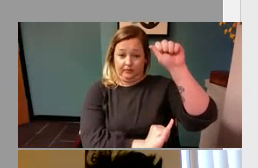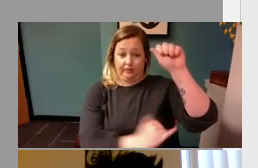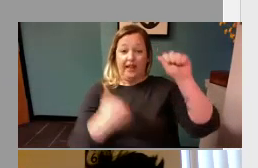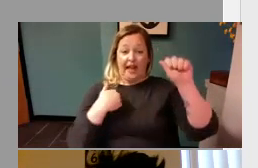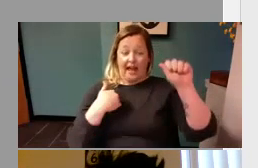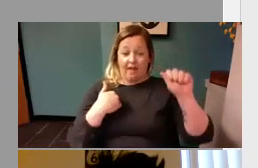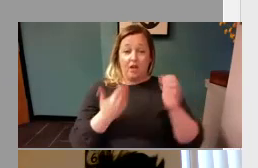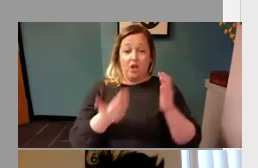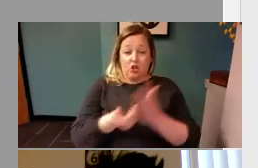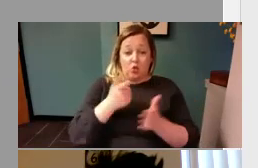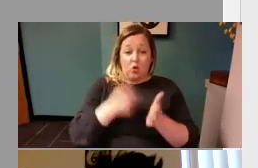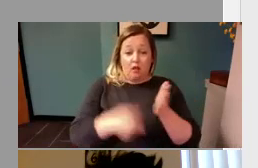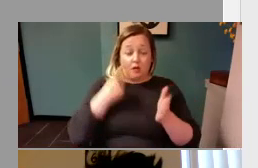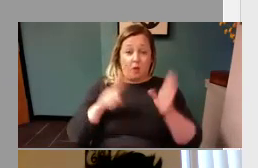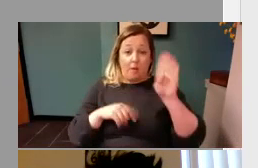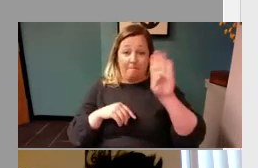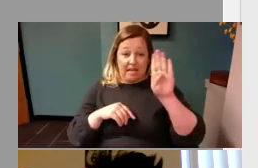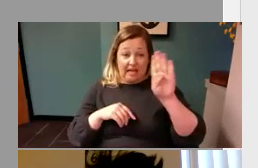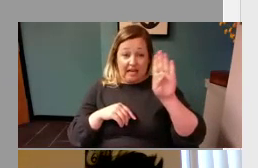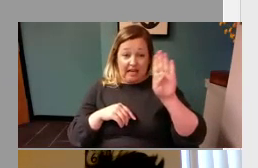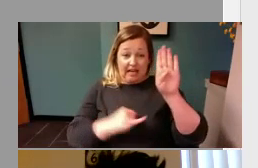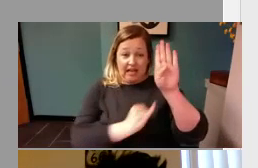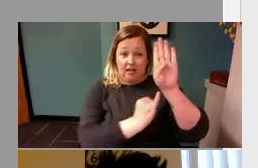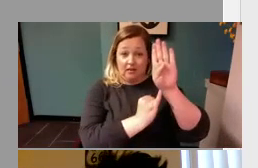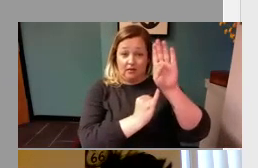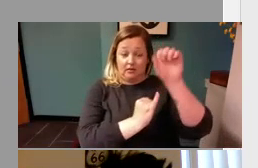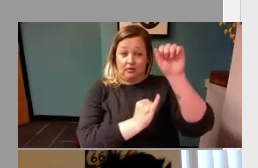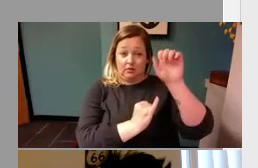have 5, for C, we have 6, and for D, we